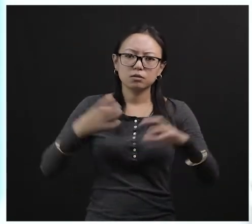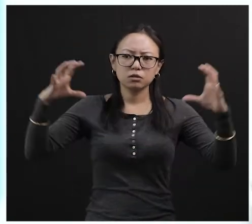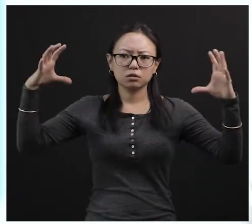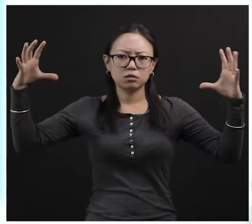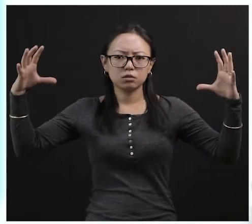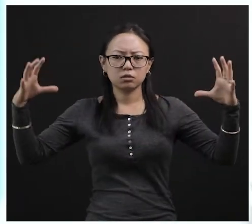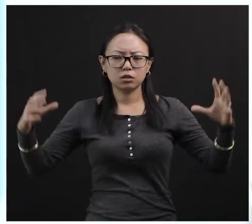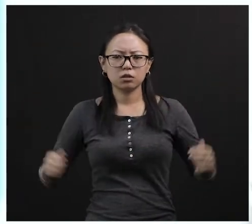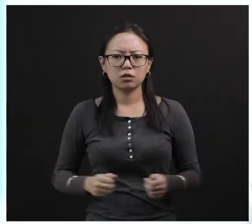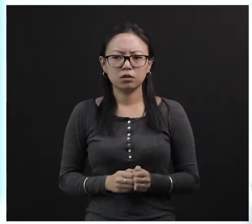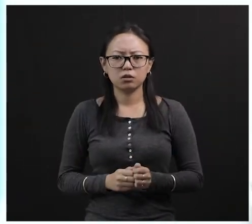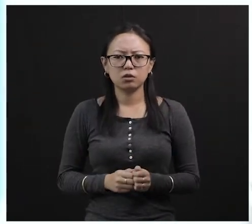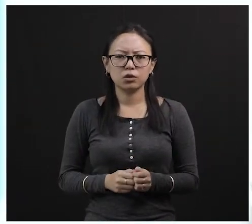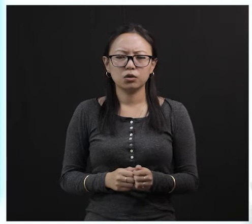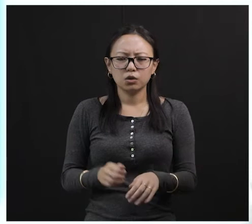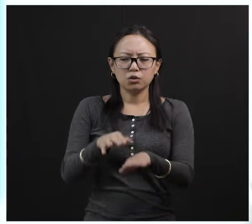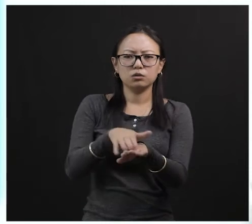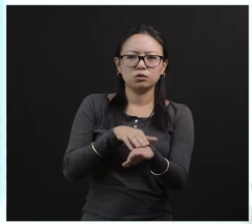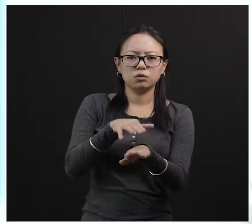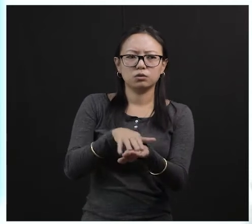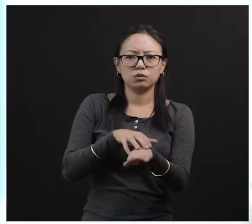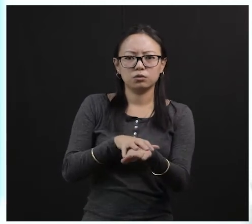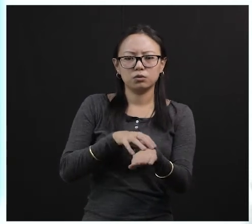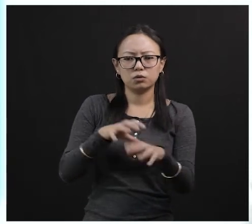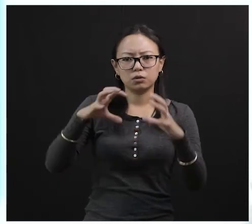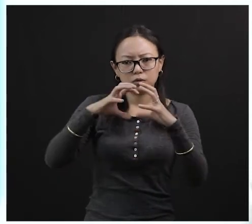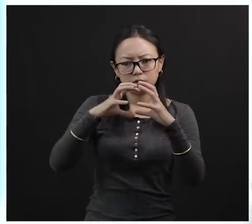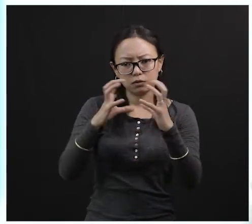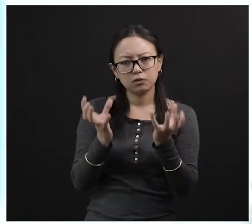into small particles, okay? So rocks,